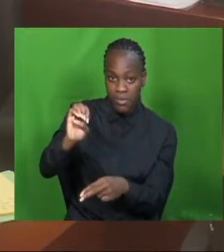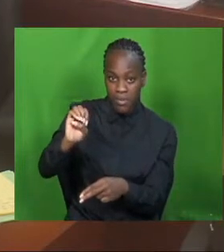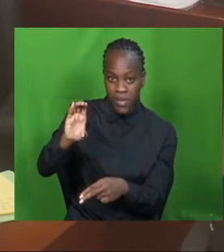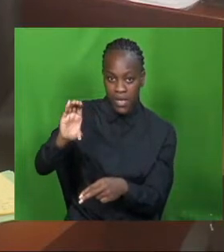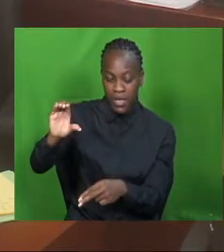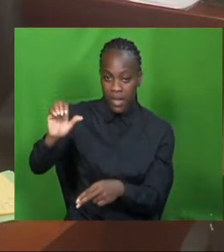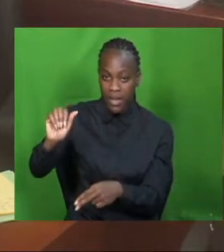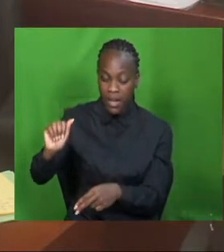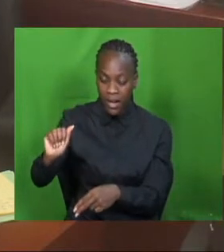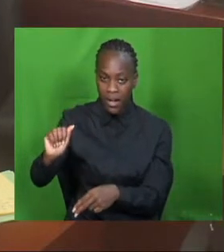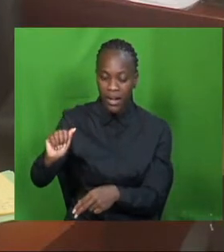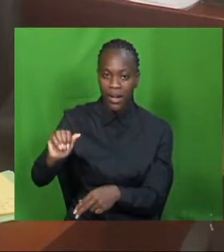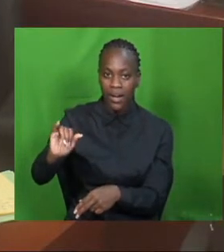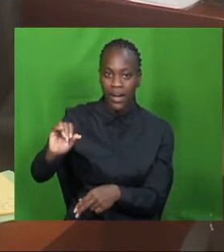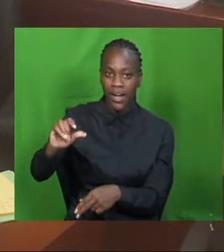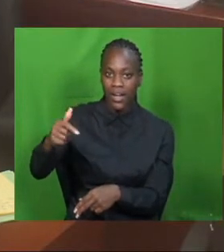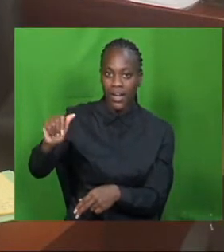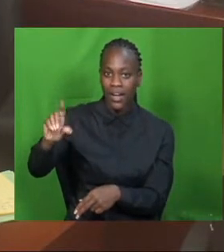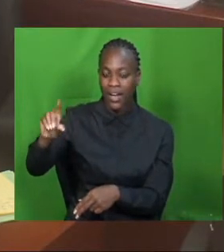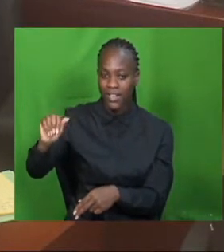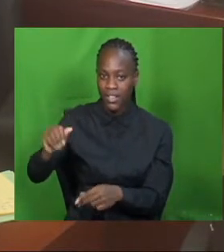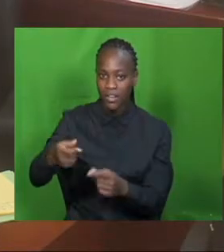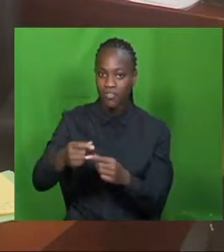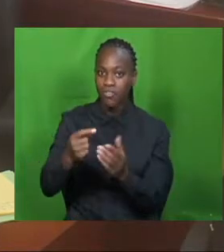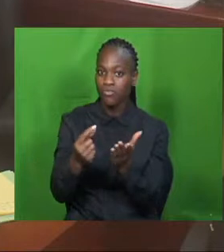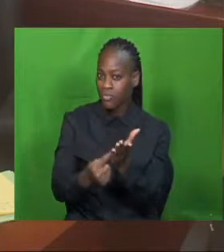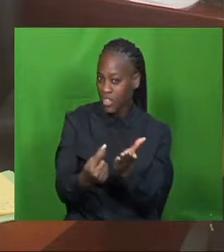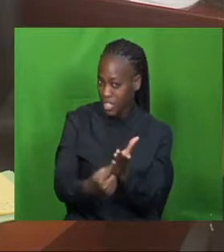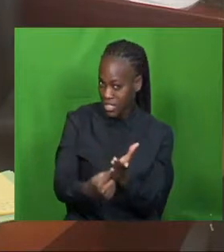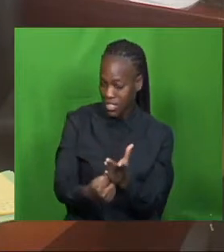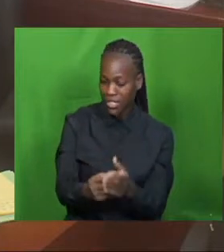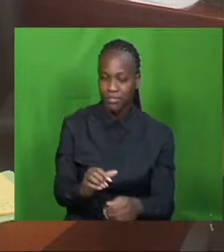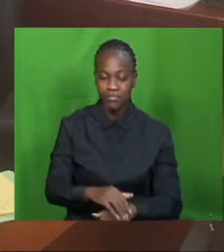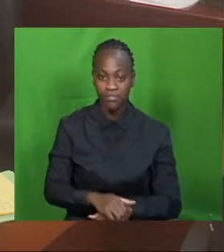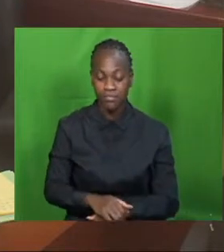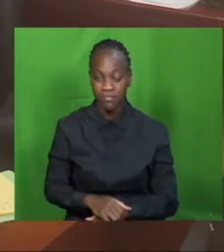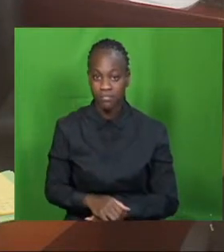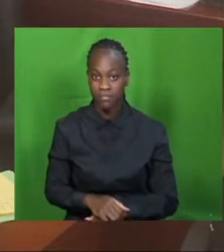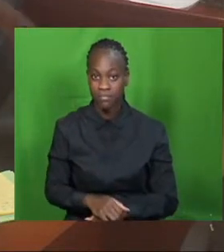defaulted. There are many countries in Africa